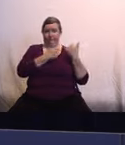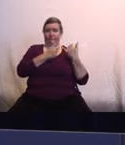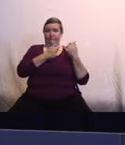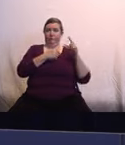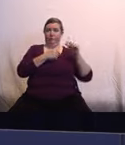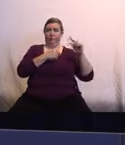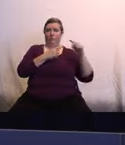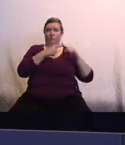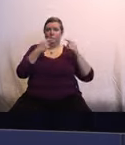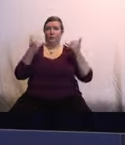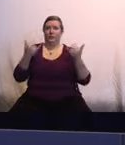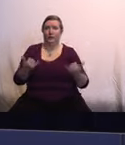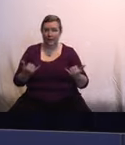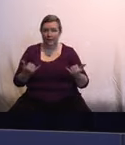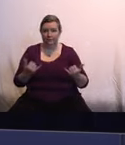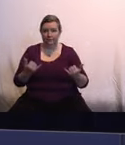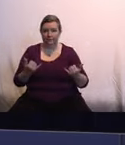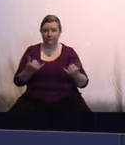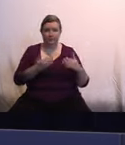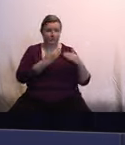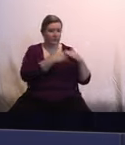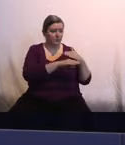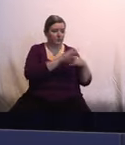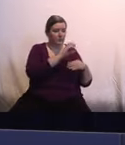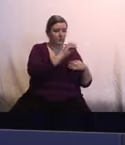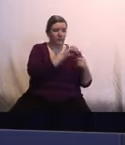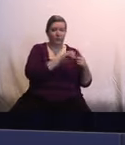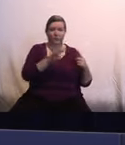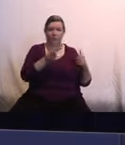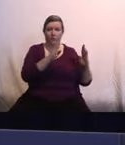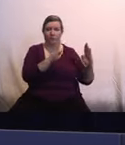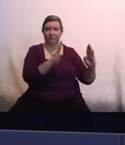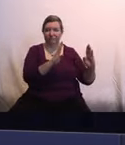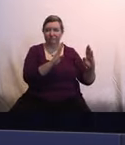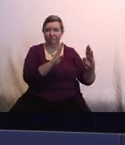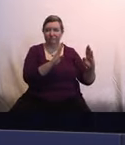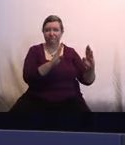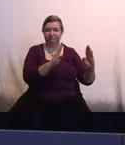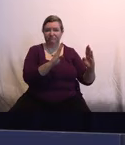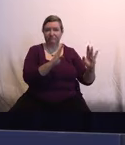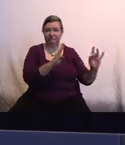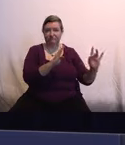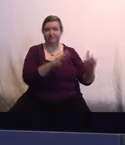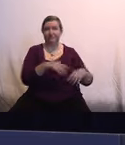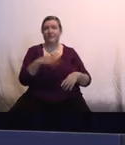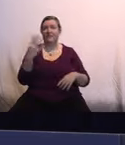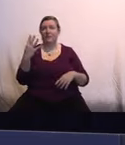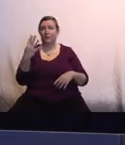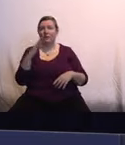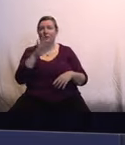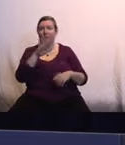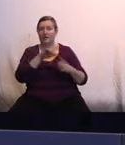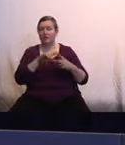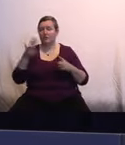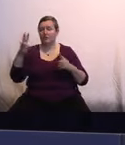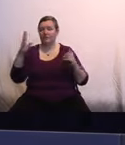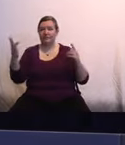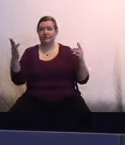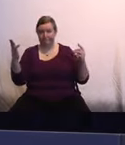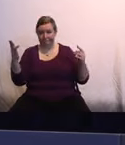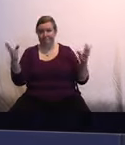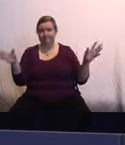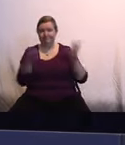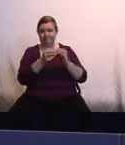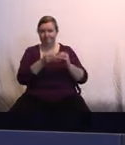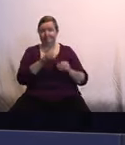4 age group and 4 in the 5 to 17 age group. While it is difficult to know for